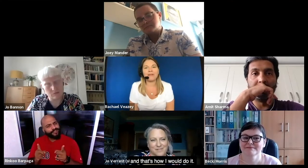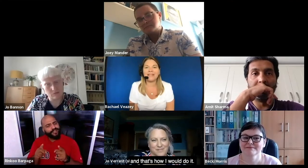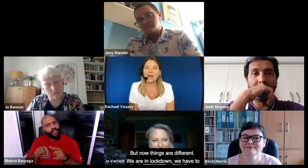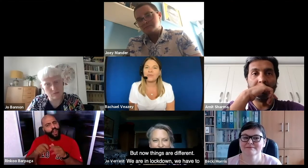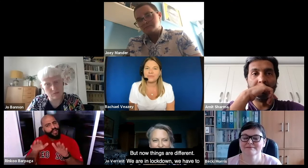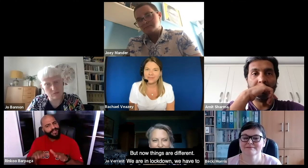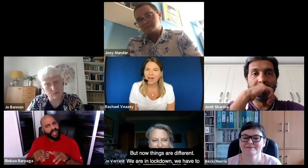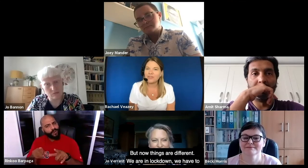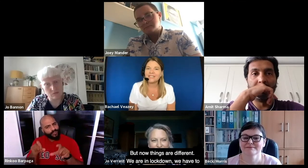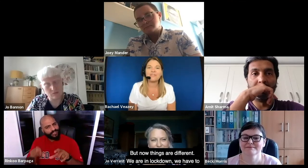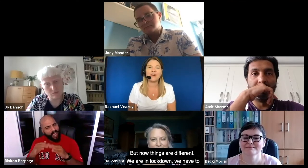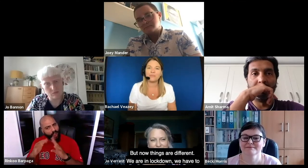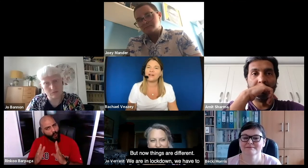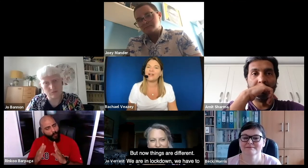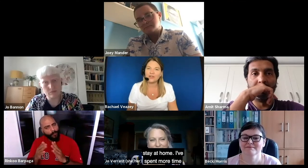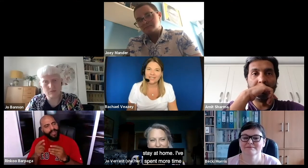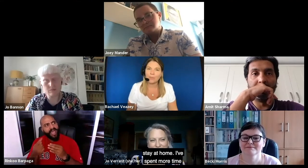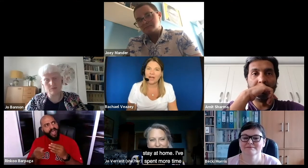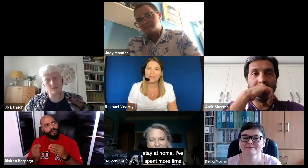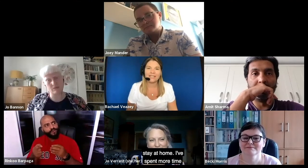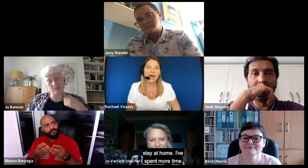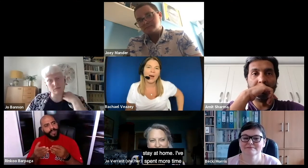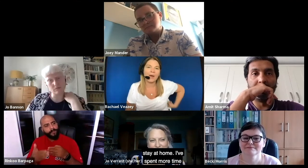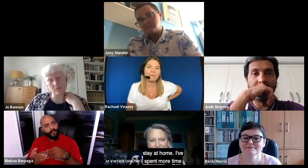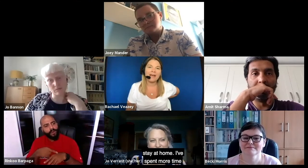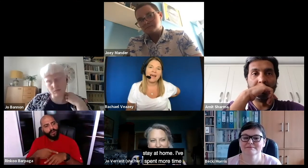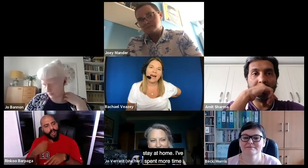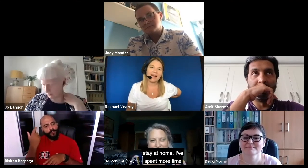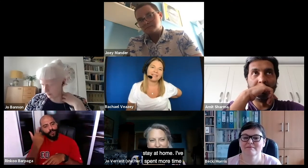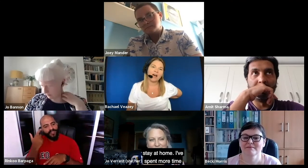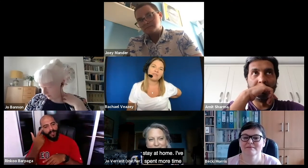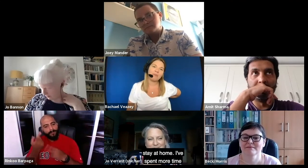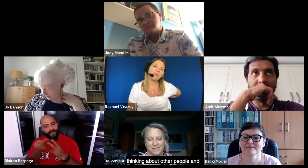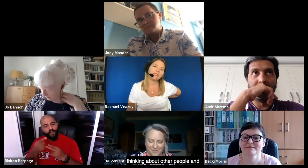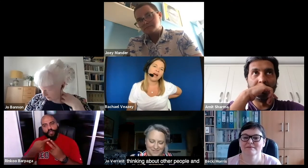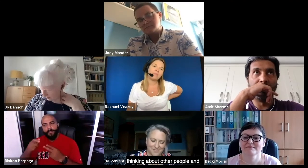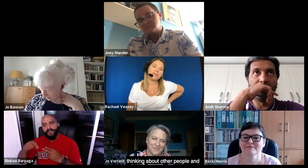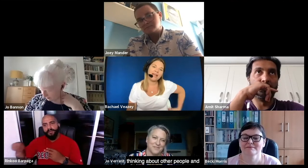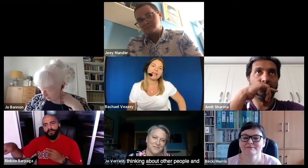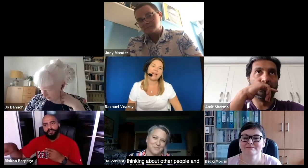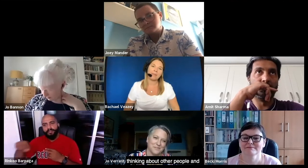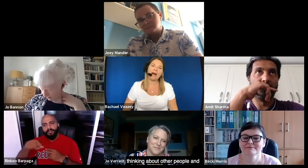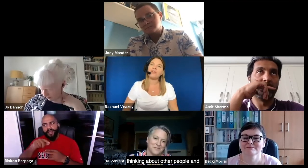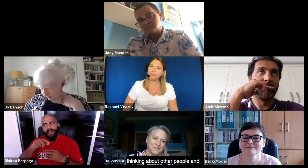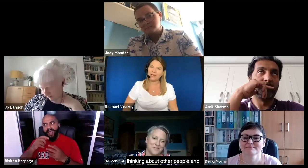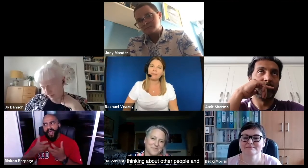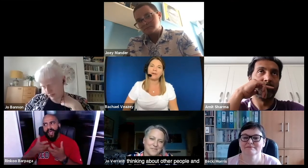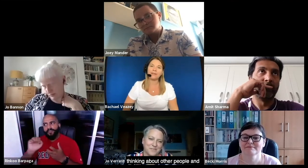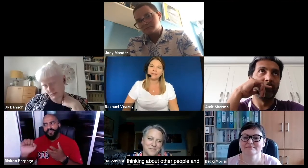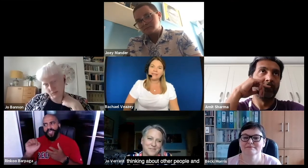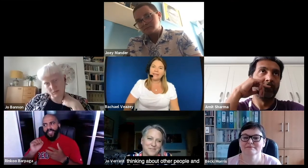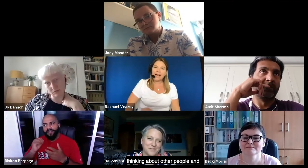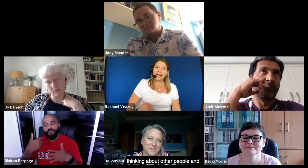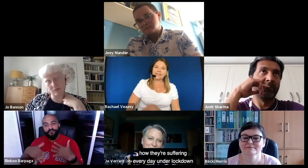would do it. But now things are different. We're in lockdown, we have to stay at home, and I've spent more time thinking about other